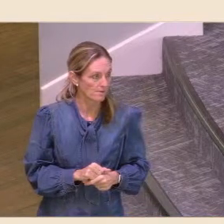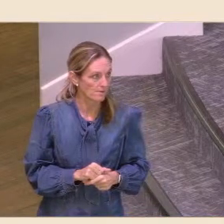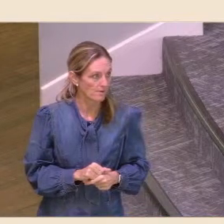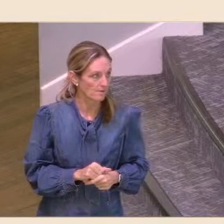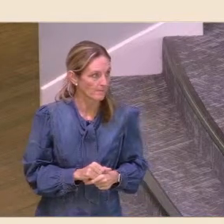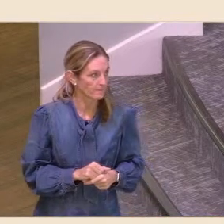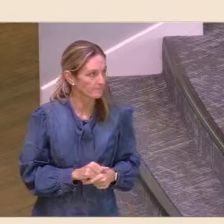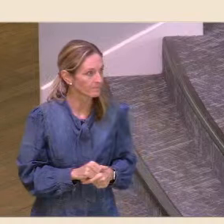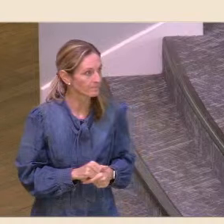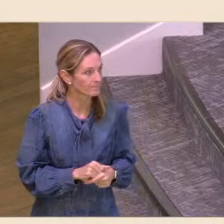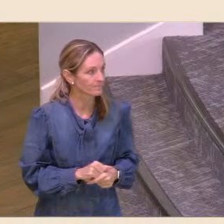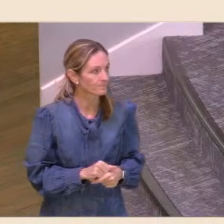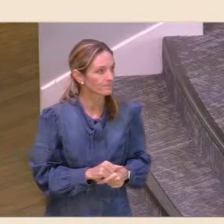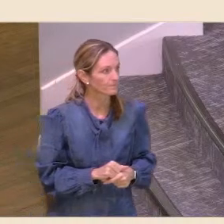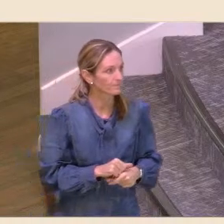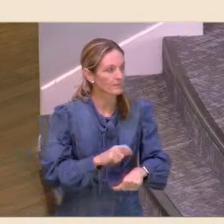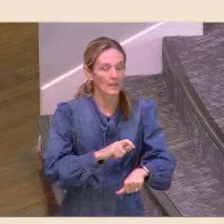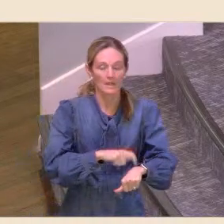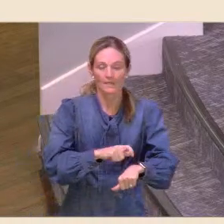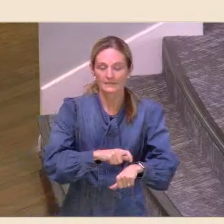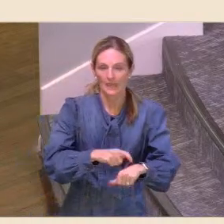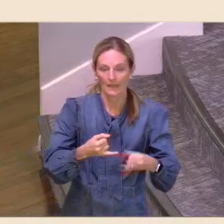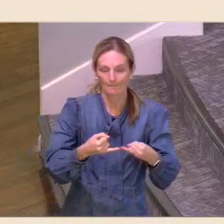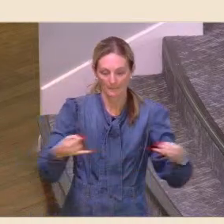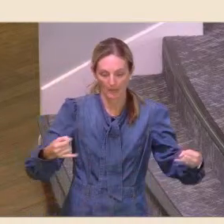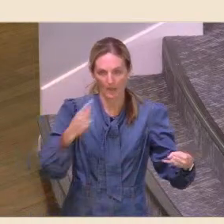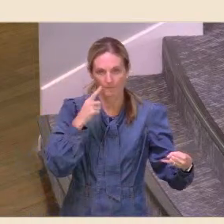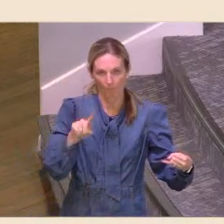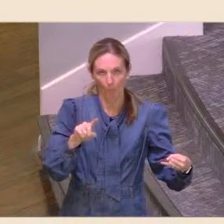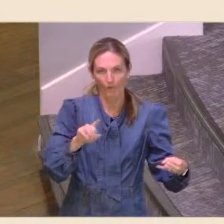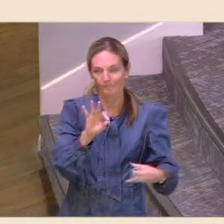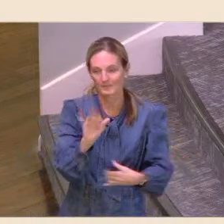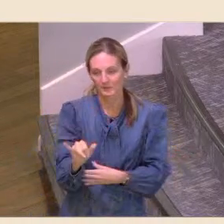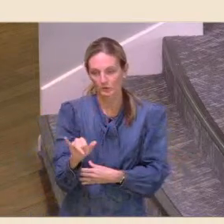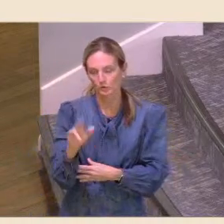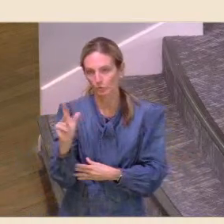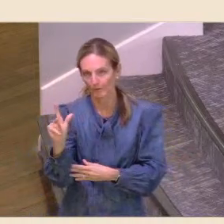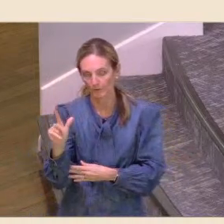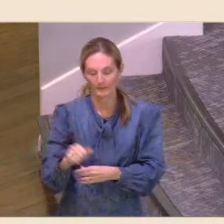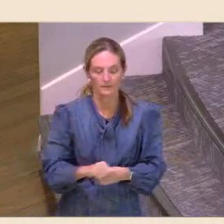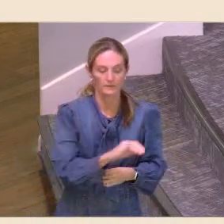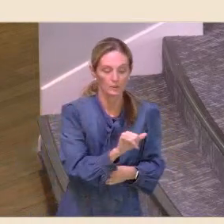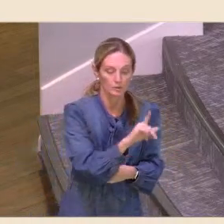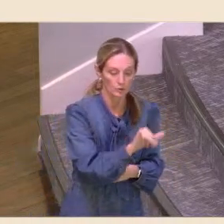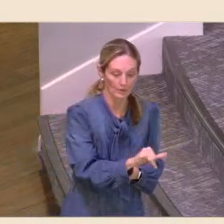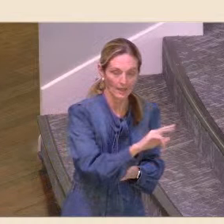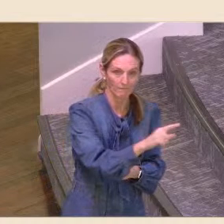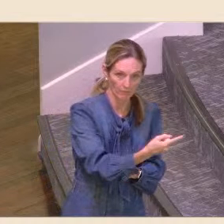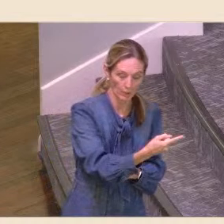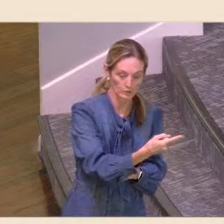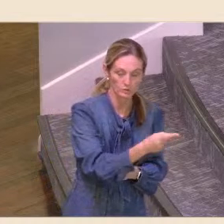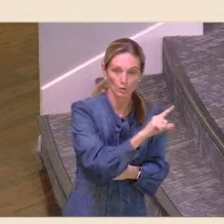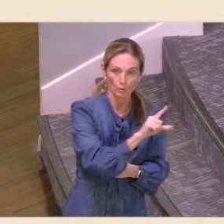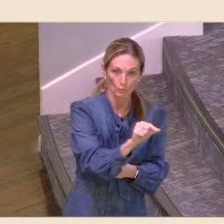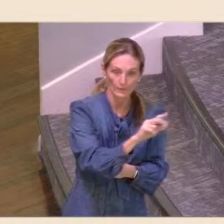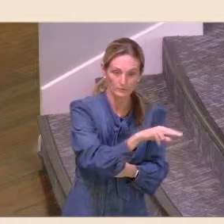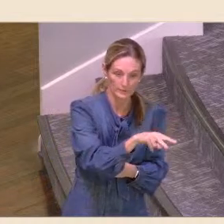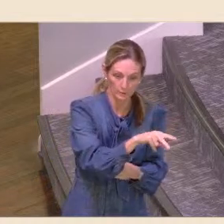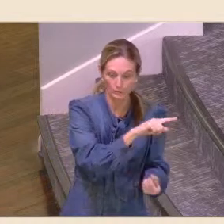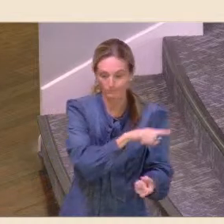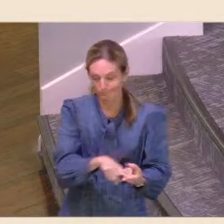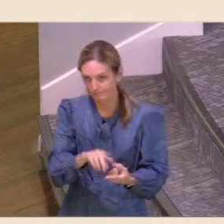The timeline for the fiscal year 2023 is July 1st, 2022 to June 30th,